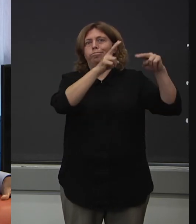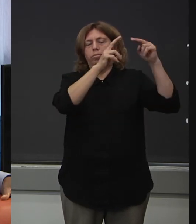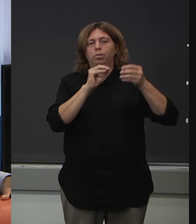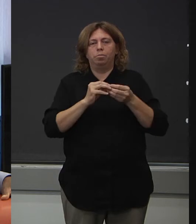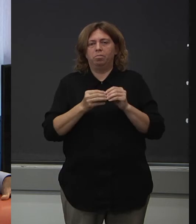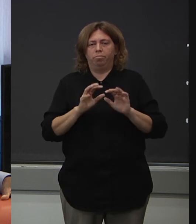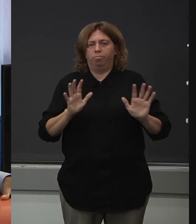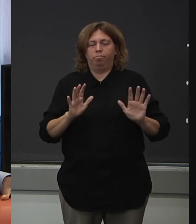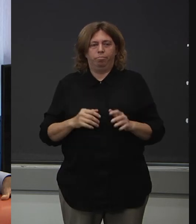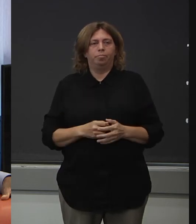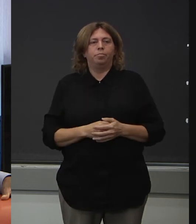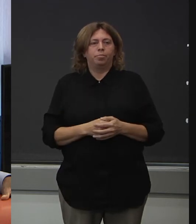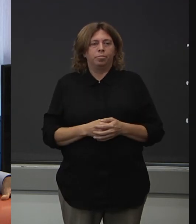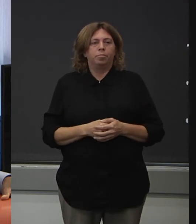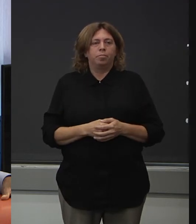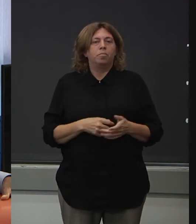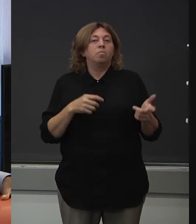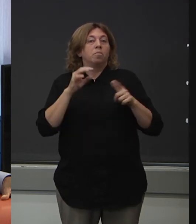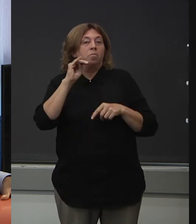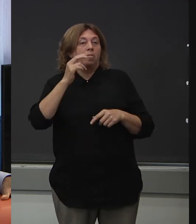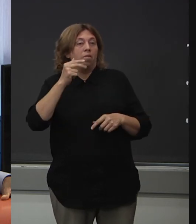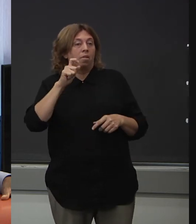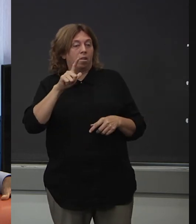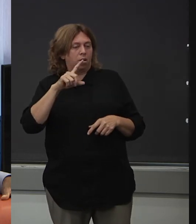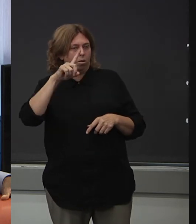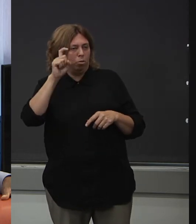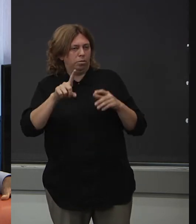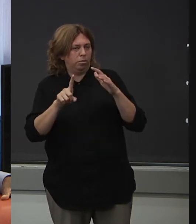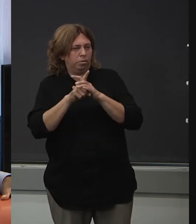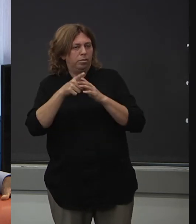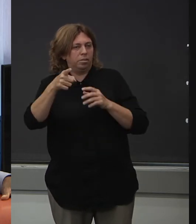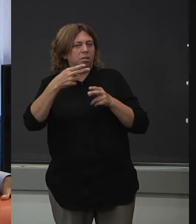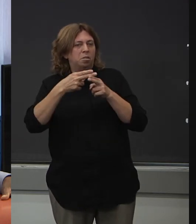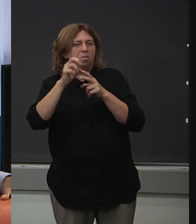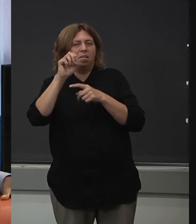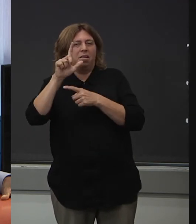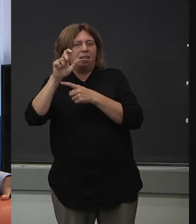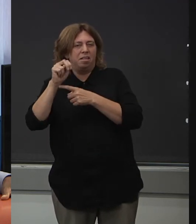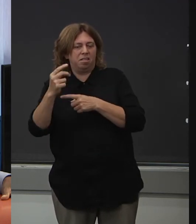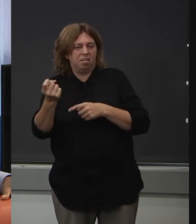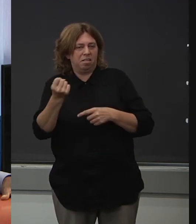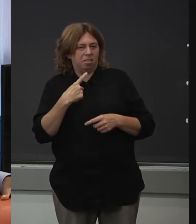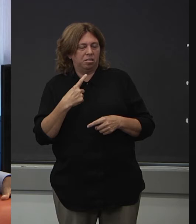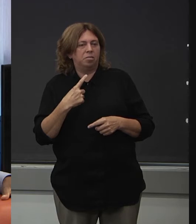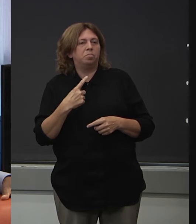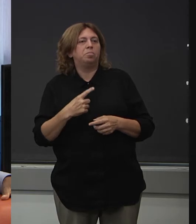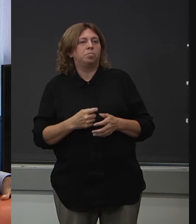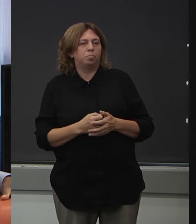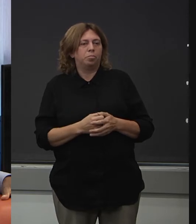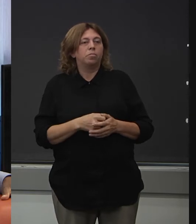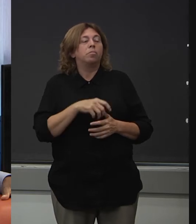So the next question from Elin or Ellen is that it's my understanding